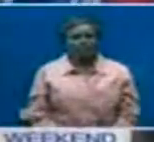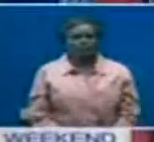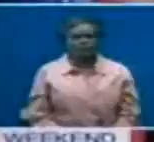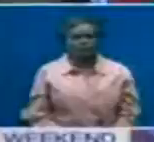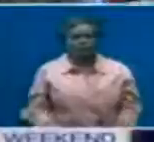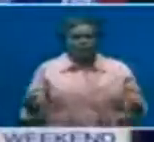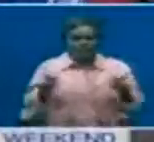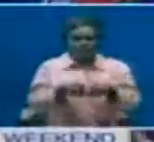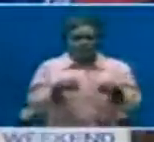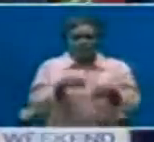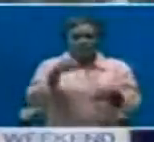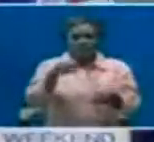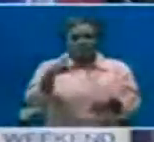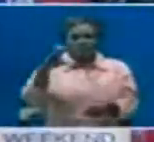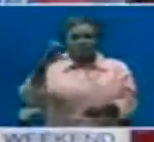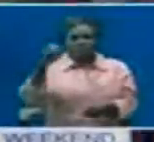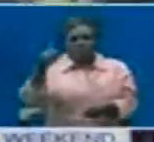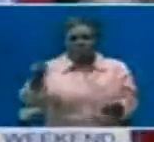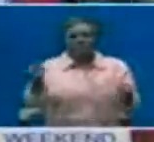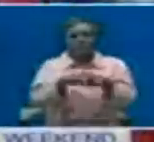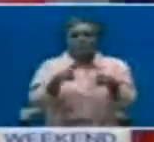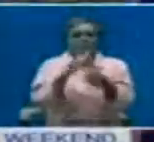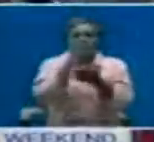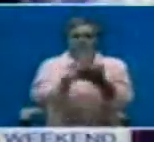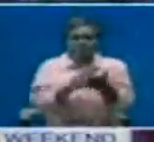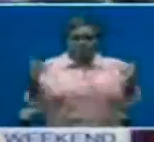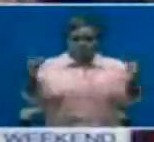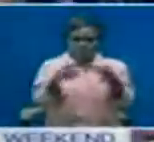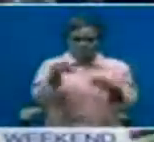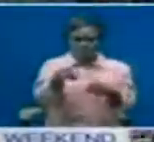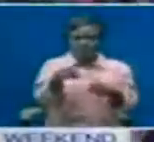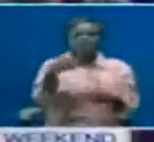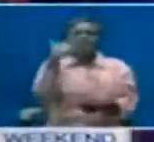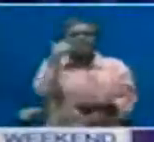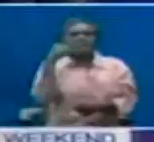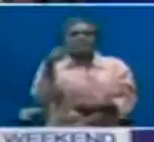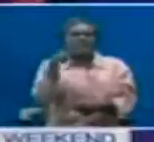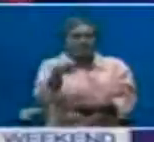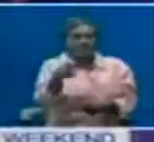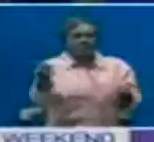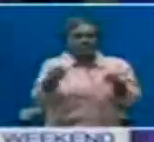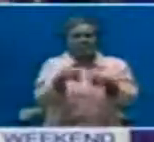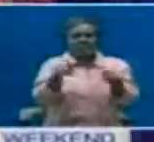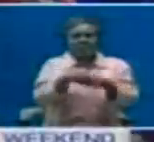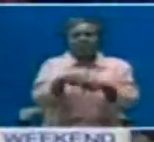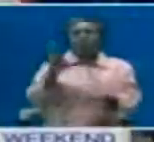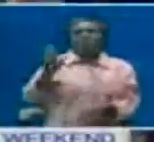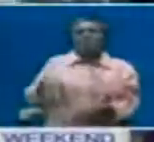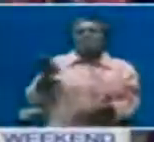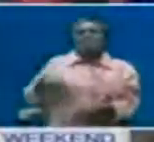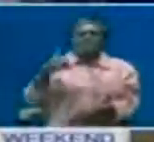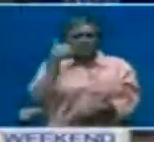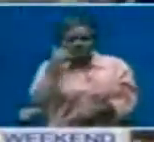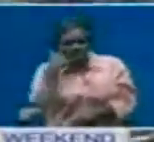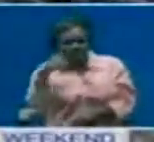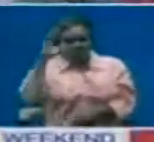Apart from being called a cold, in this patriarchal society, gonorrhea infections are also called the woman's disease.